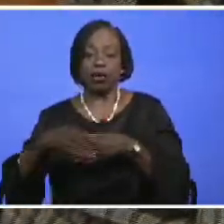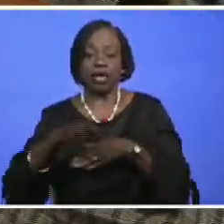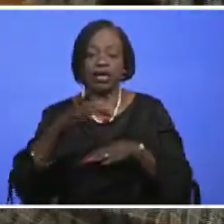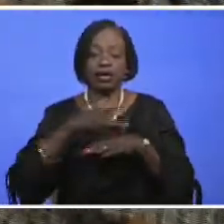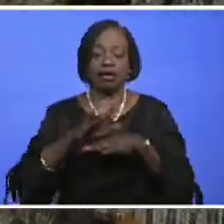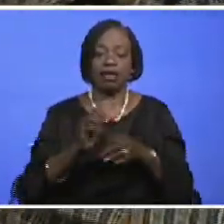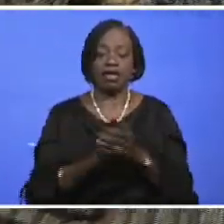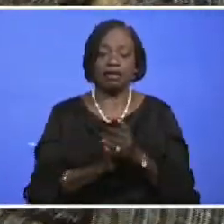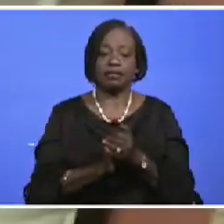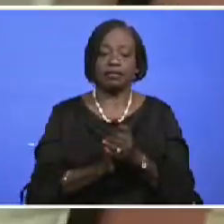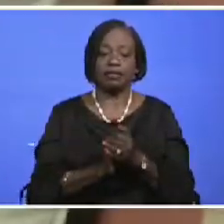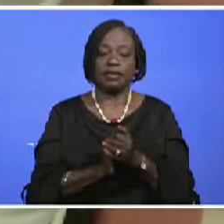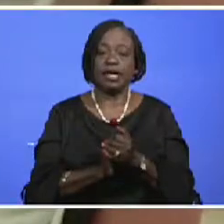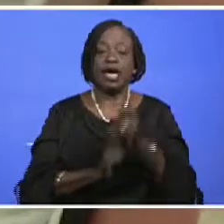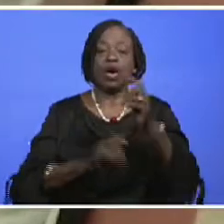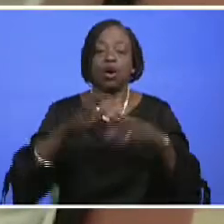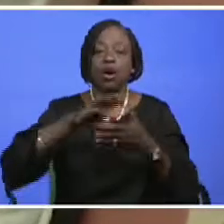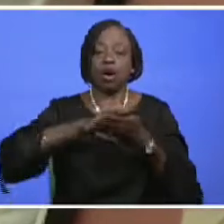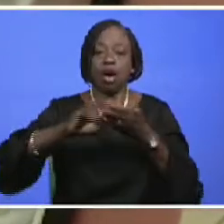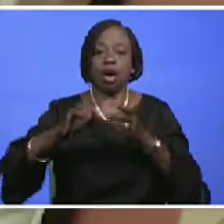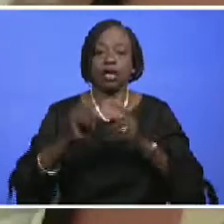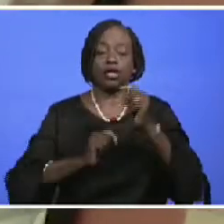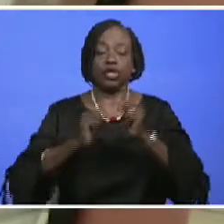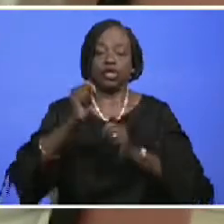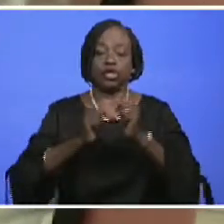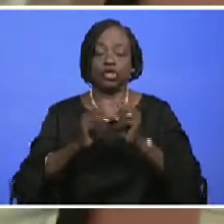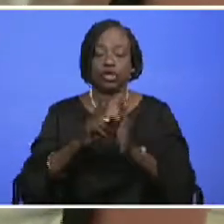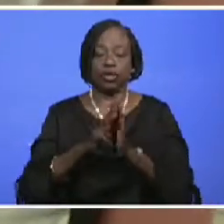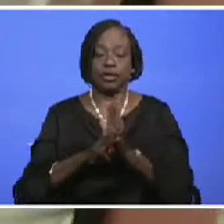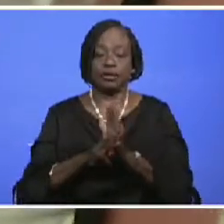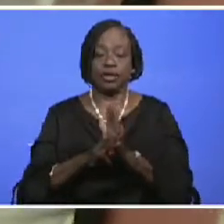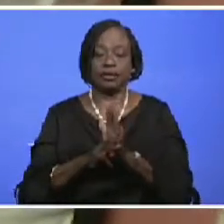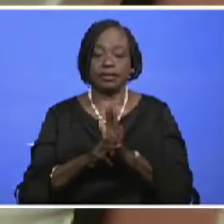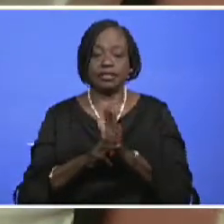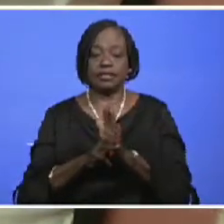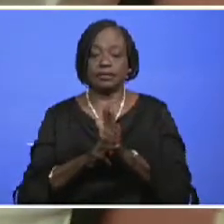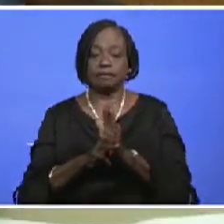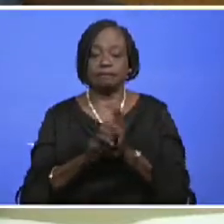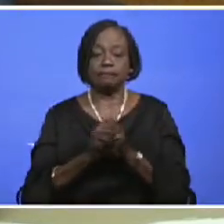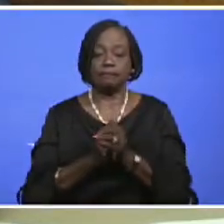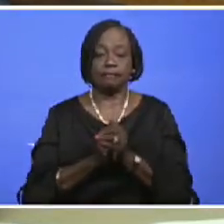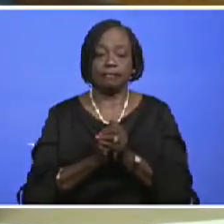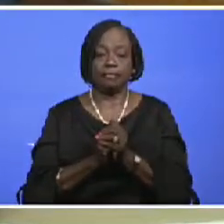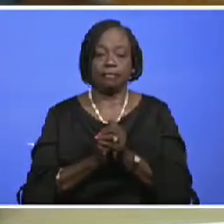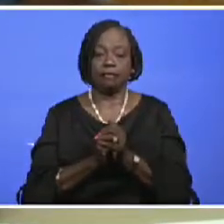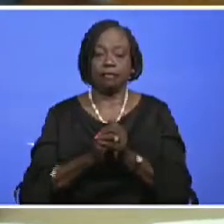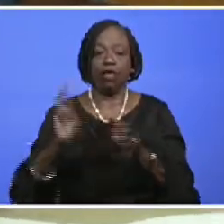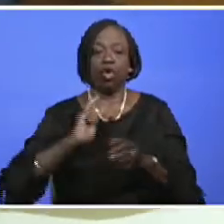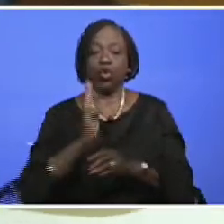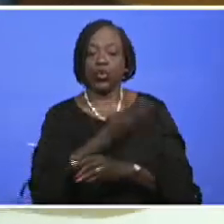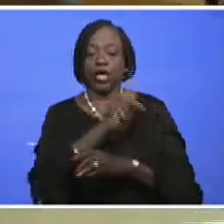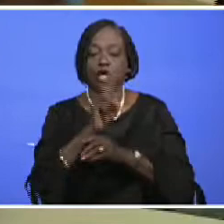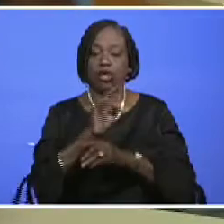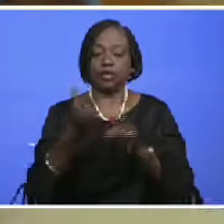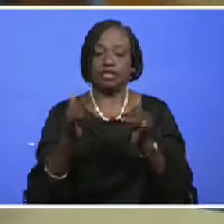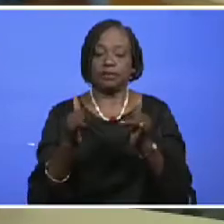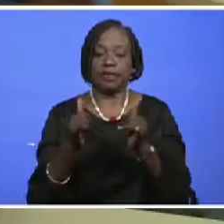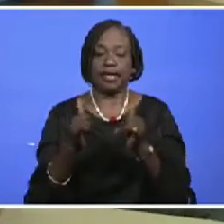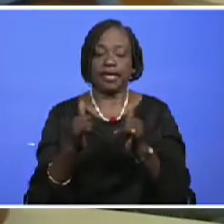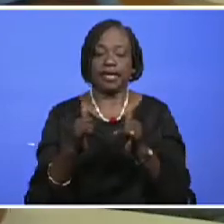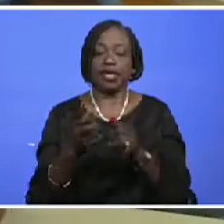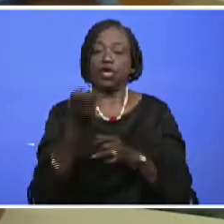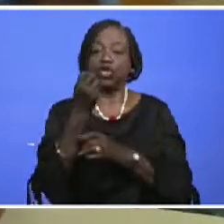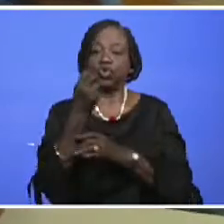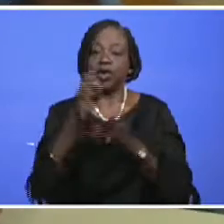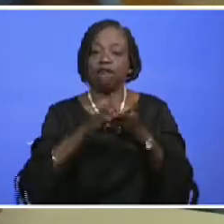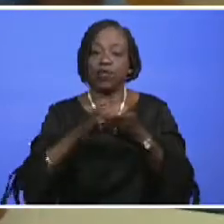Anthony Sherman at a recent tournament, who gave our news team a brief history lesson on the game's development in the country. We used to play 12